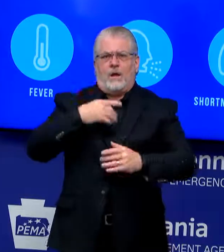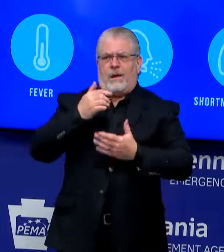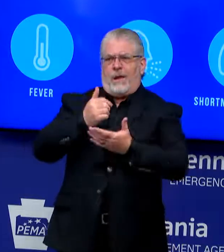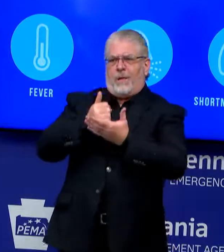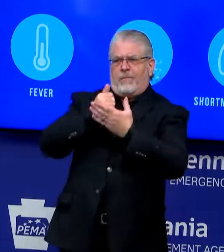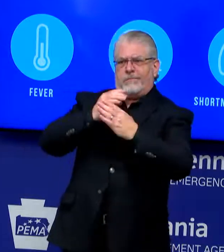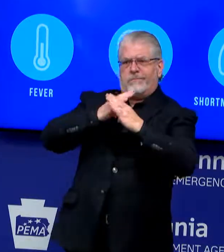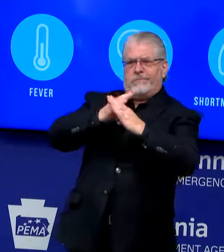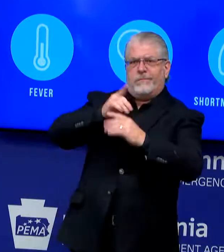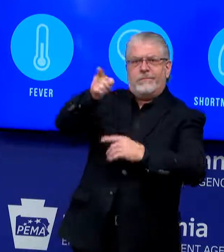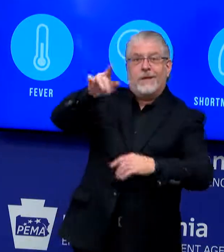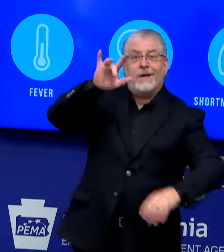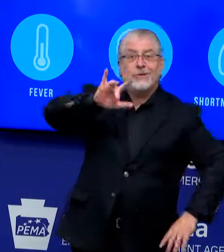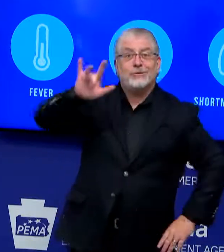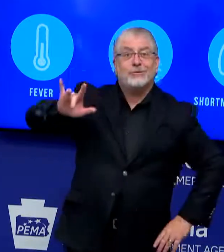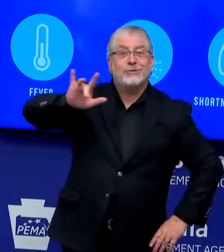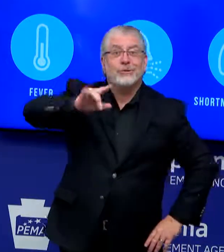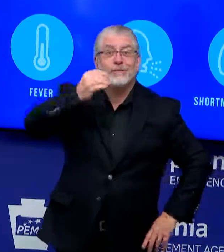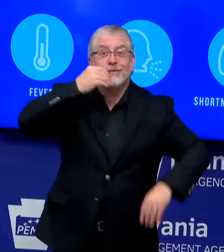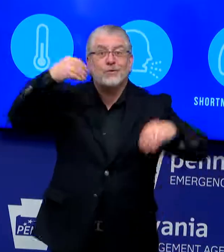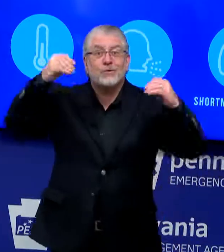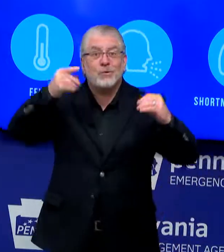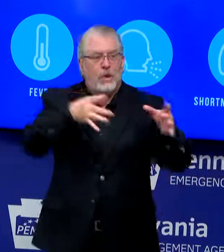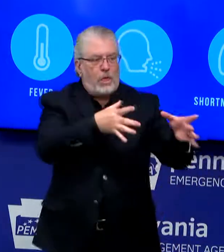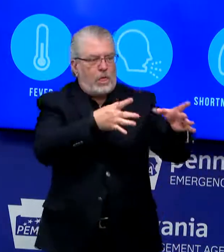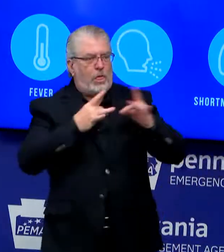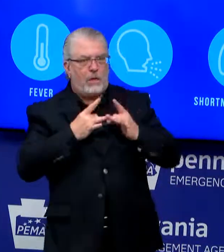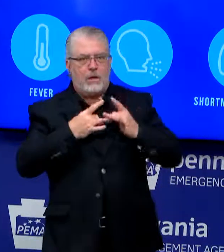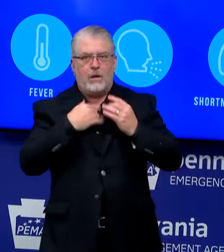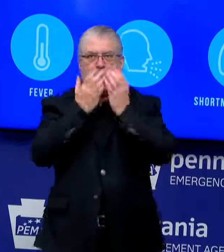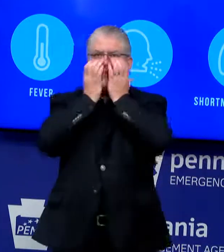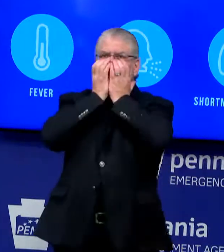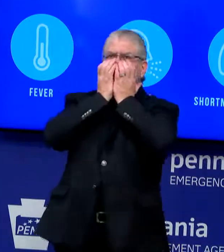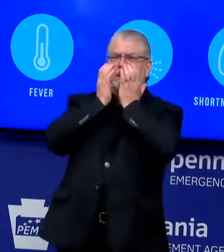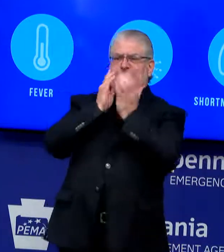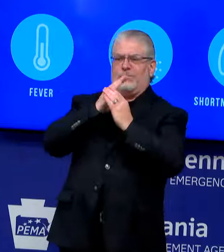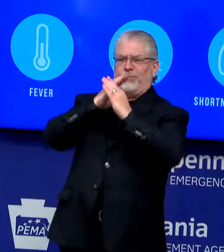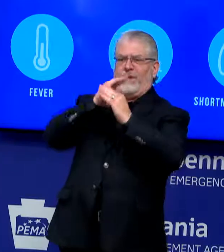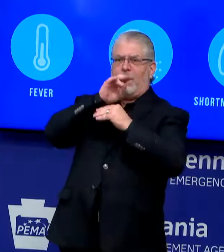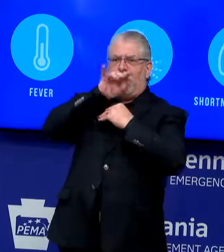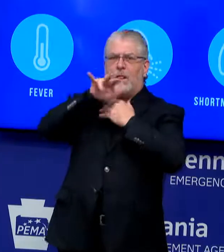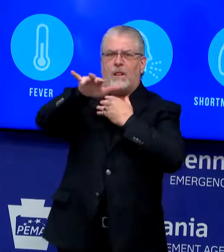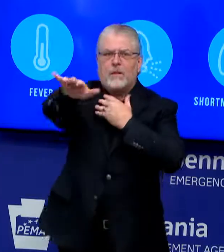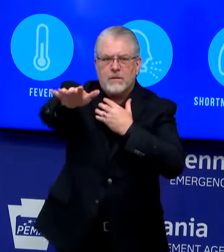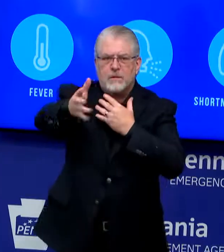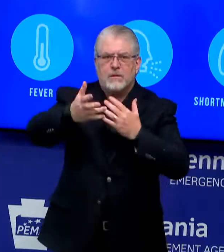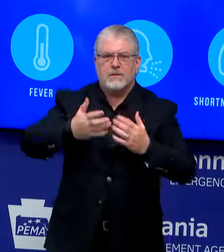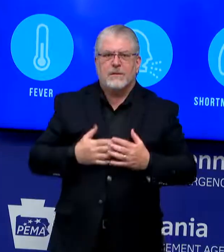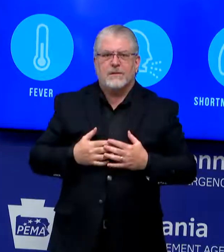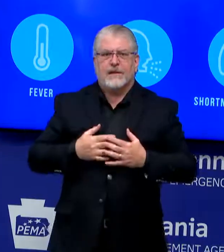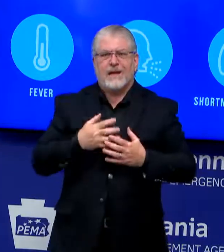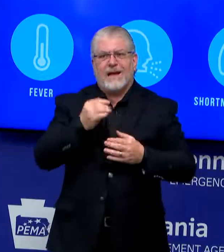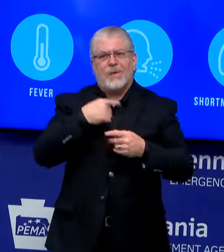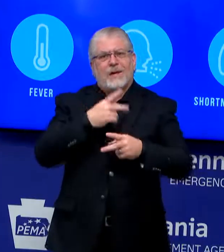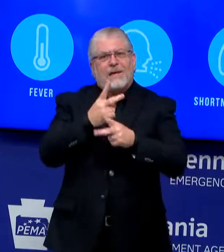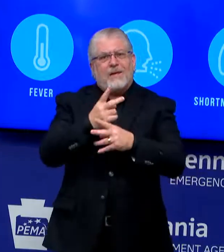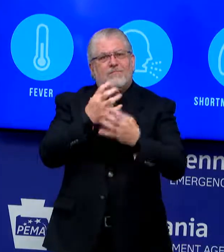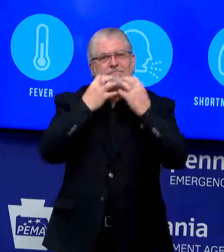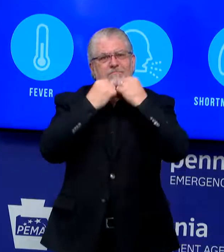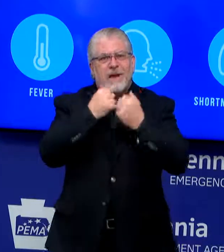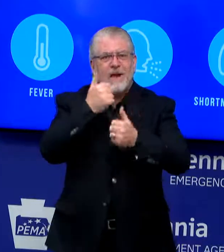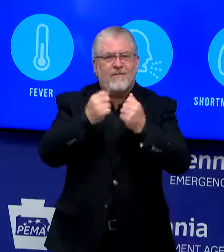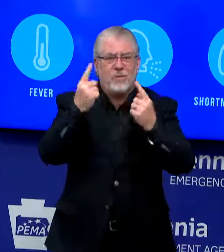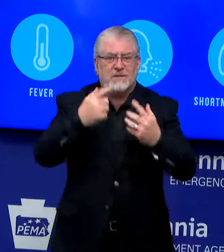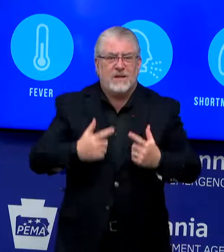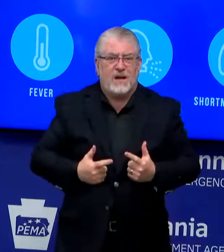shelves. These folks are keeping us alive by getting us the supplies we need. We owe it to them to do everything we can to